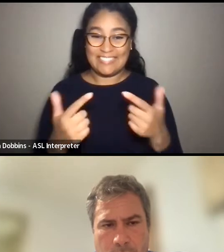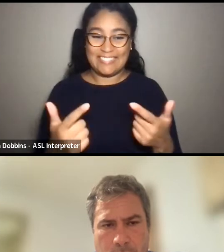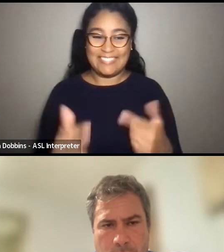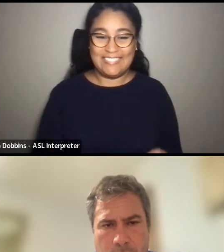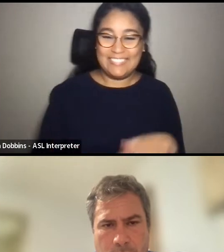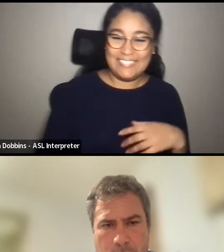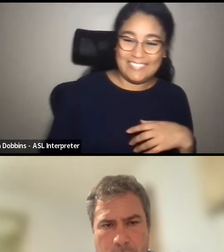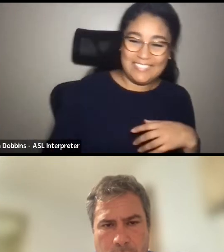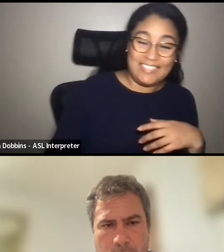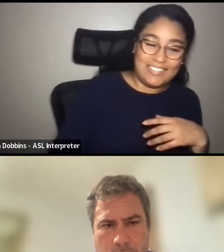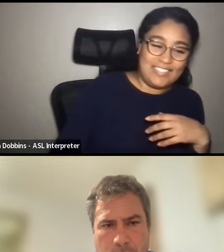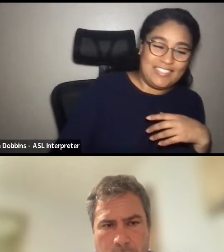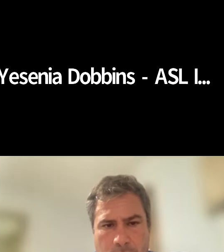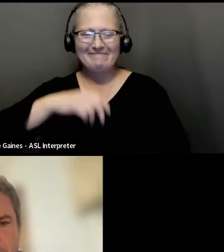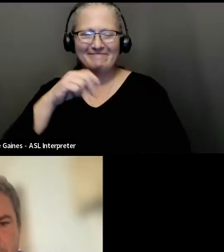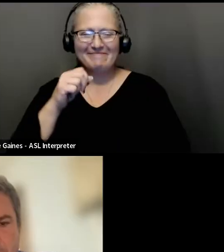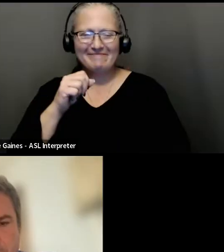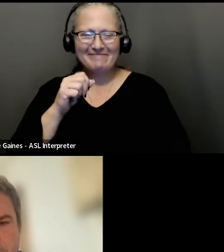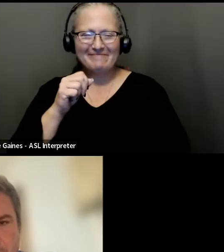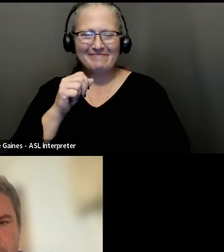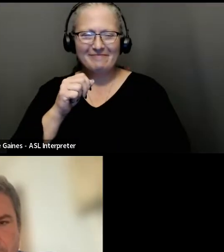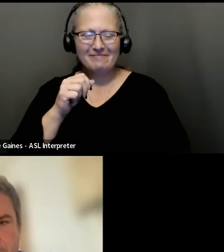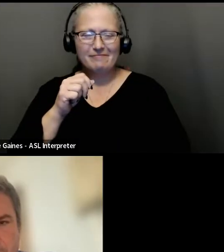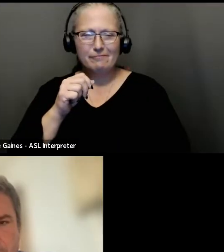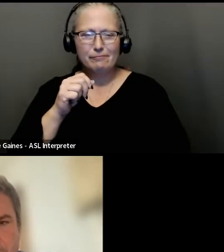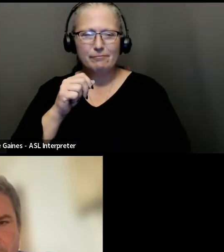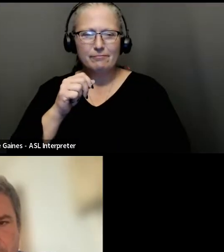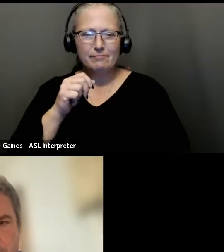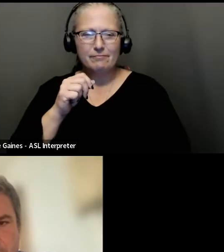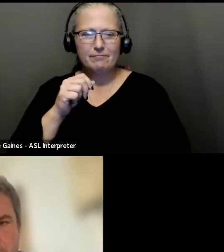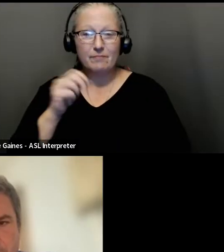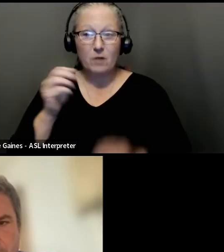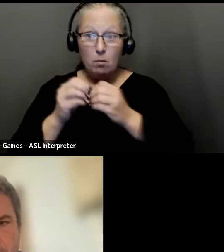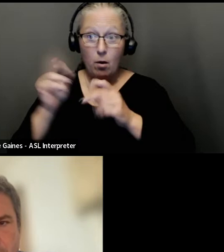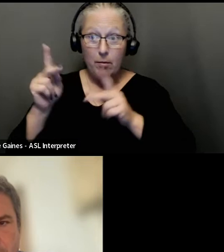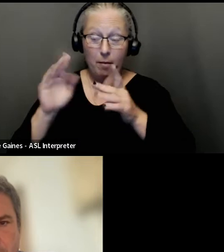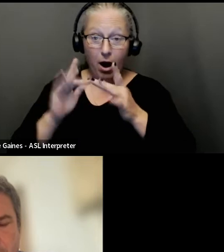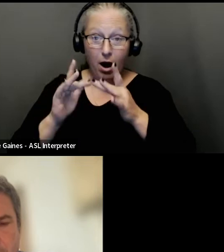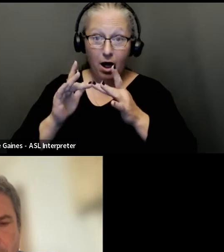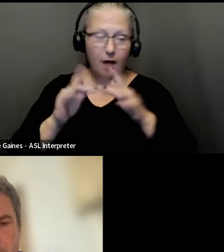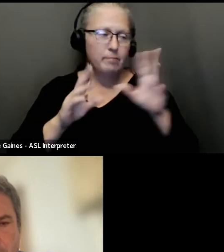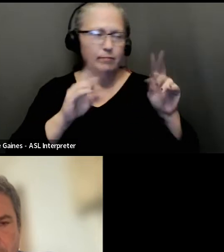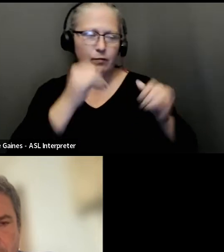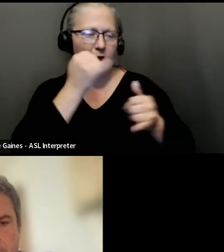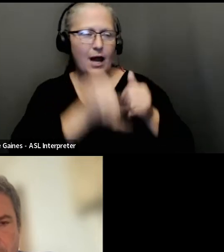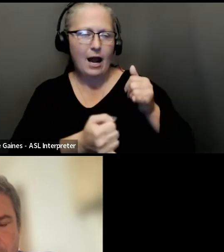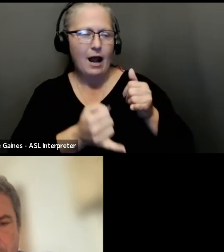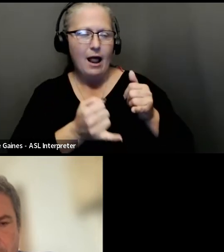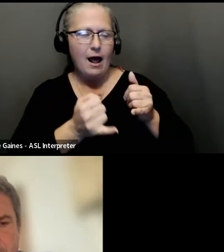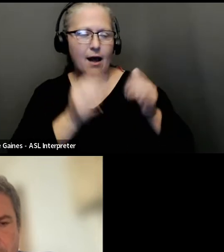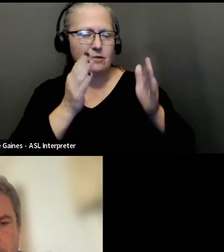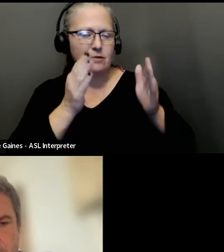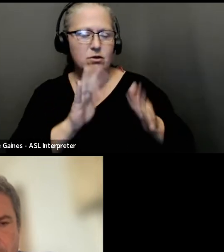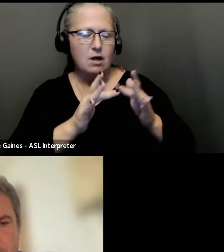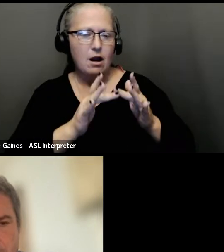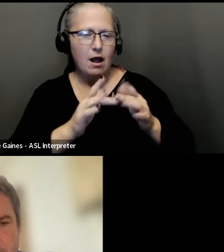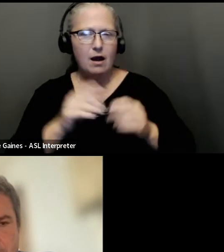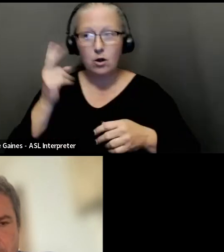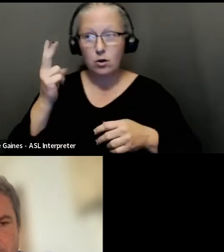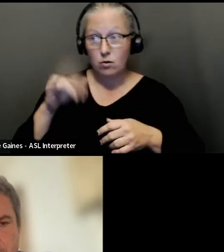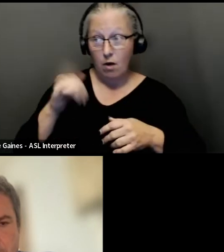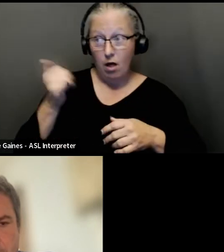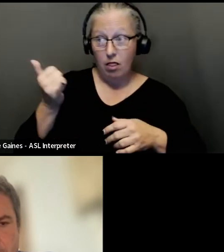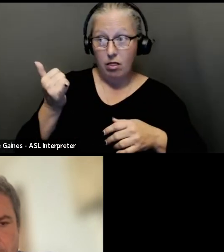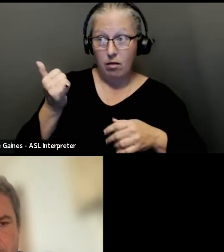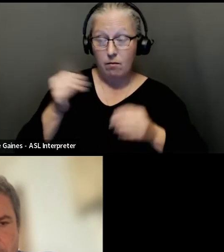Two more. Okay, are there any more people online? No, I'm sorry. We're online. That was the last speaker. Okay, we have two other.